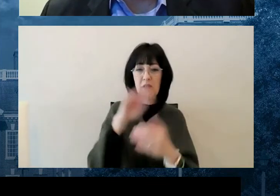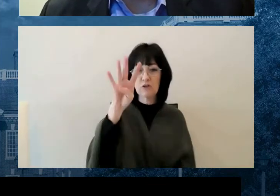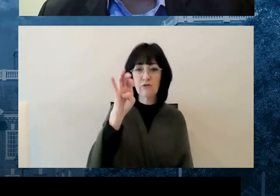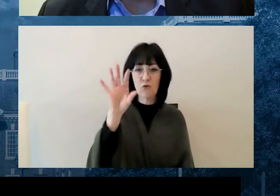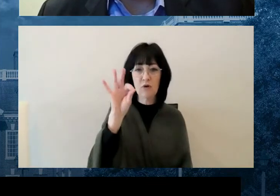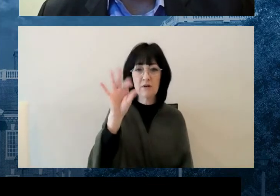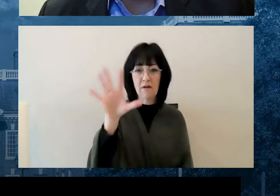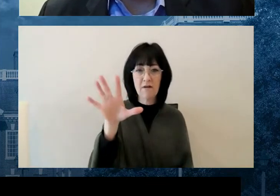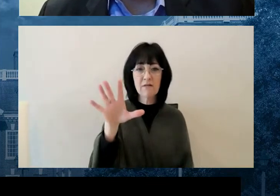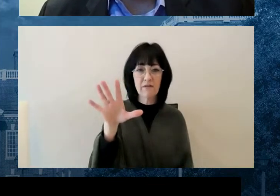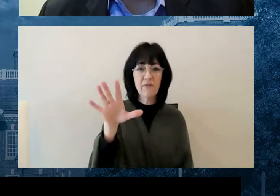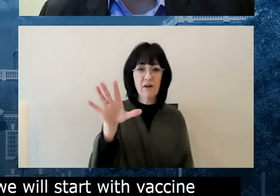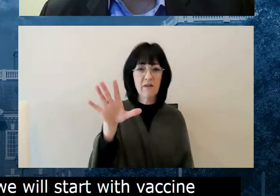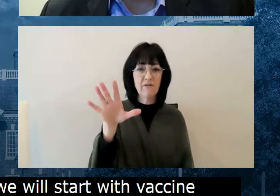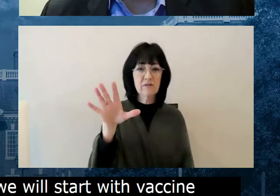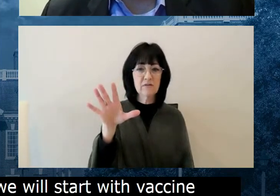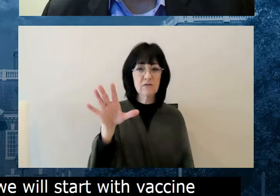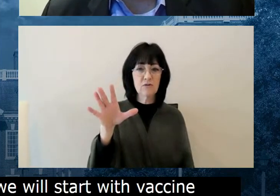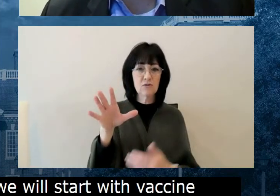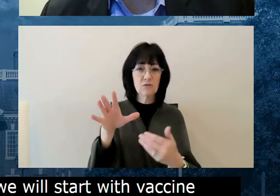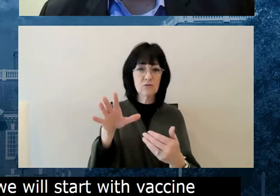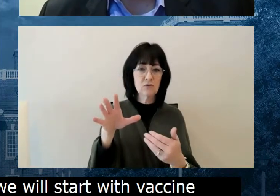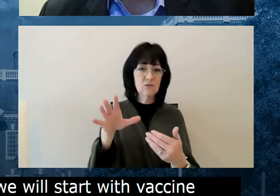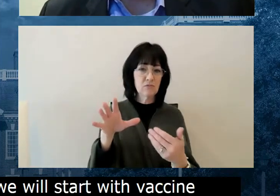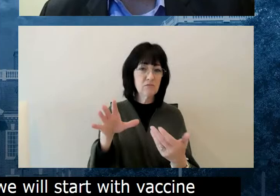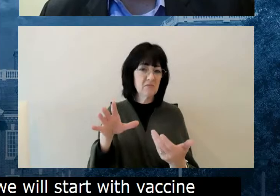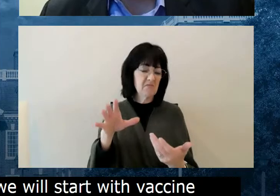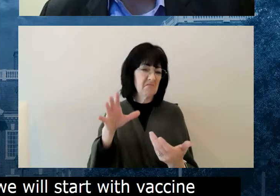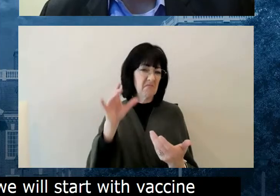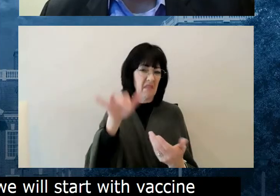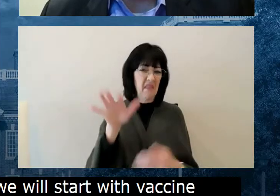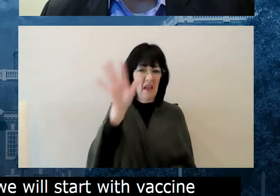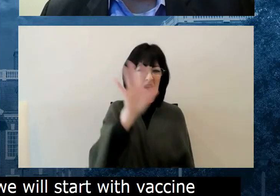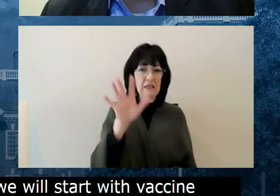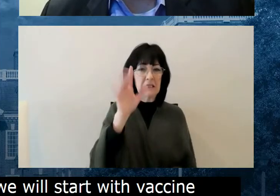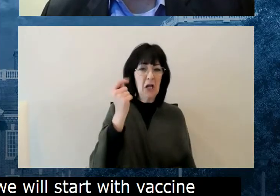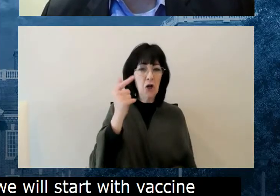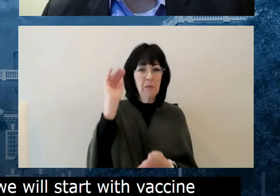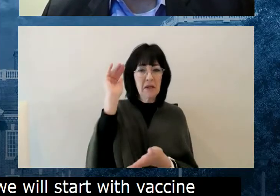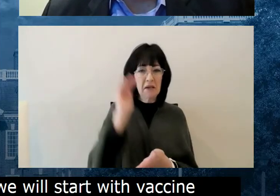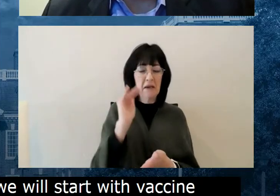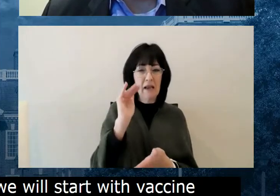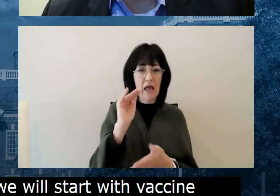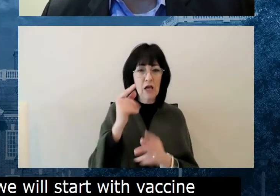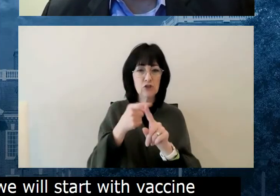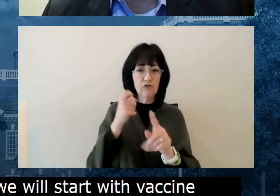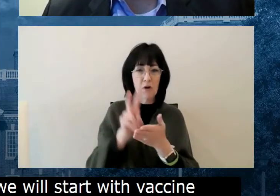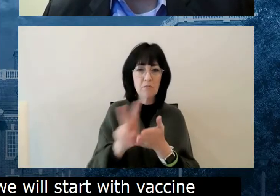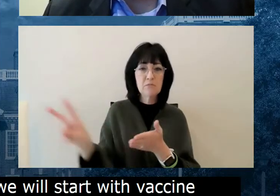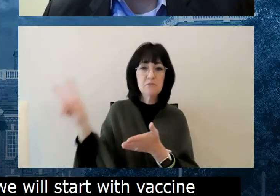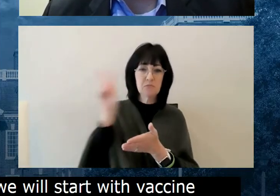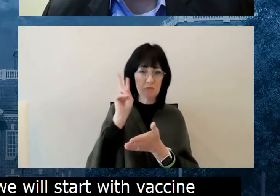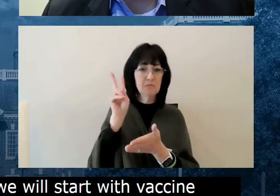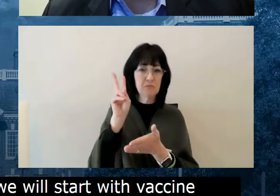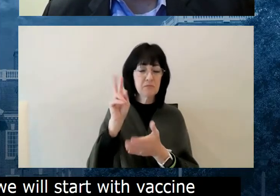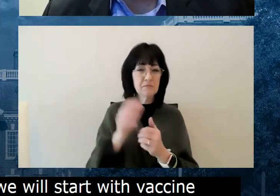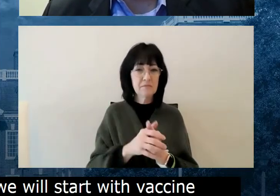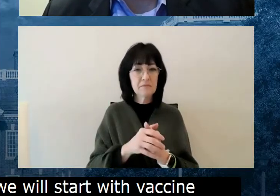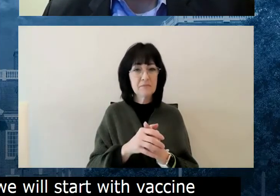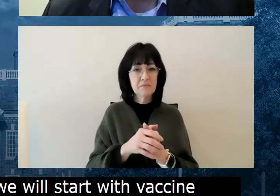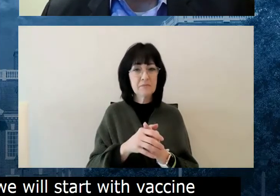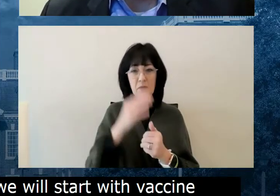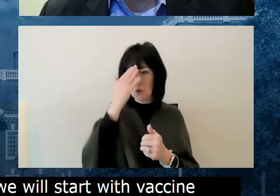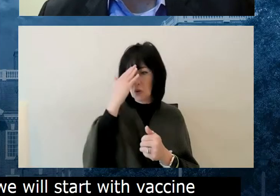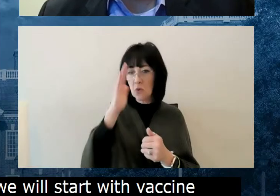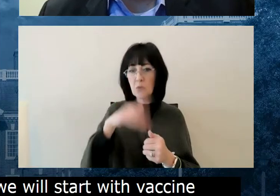32,400, so just about a 1,000 individual drop from the prior week, but still, it seems like we've plateaued off, and we know